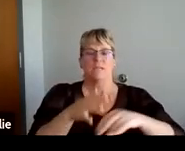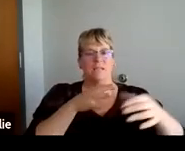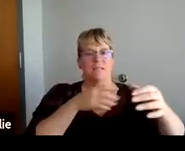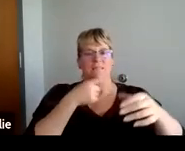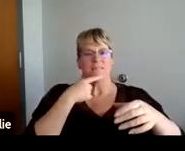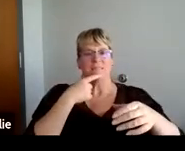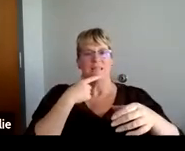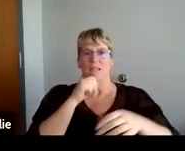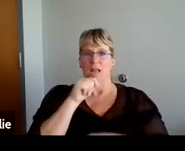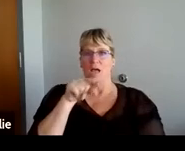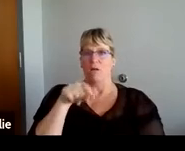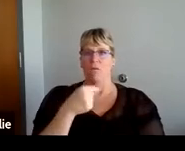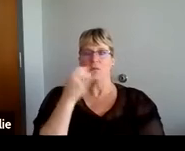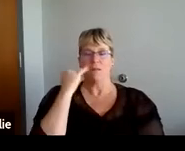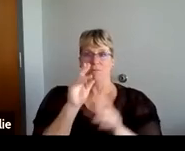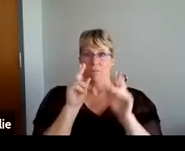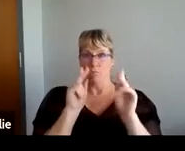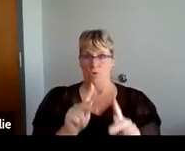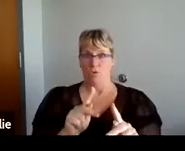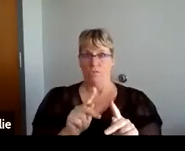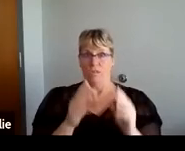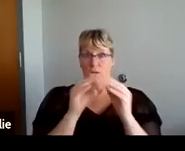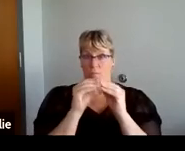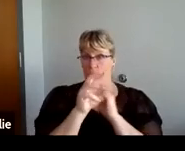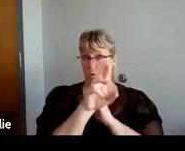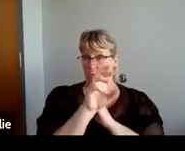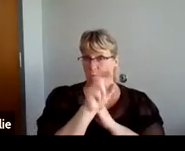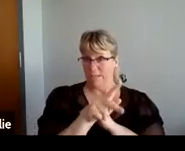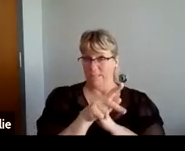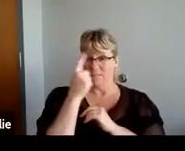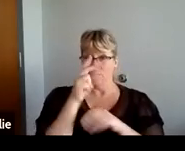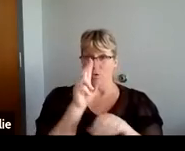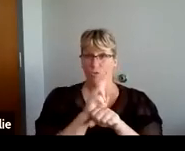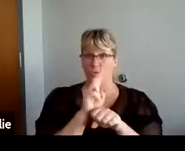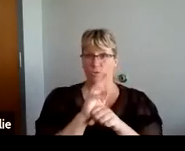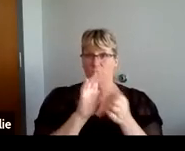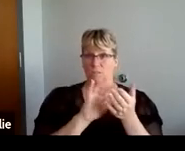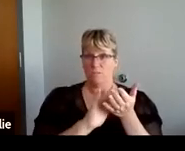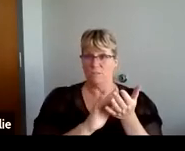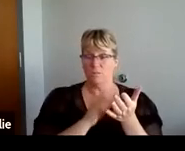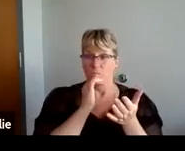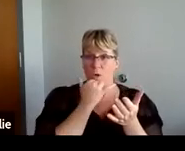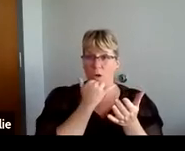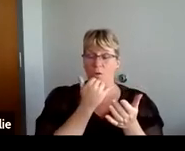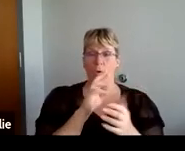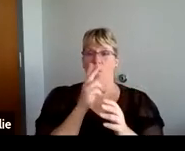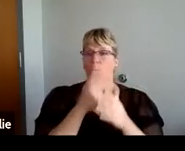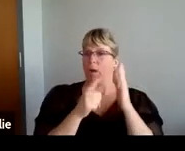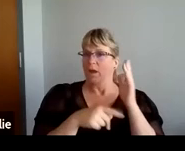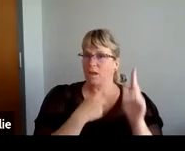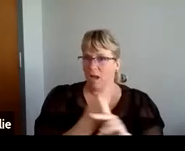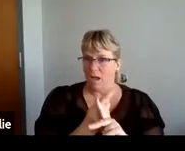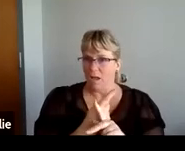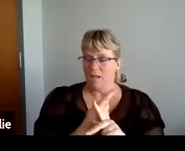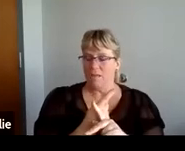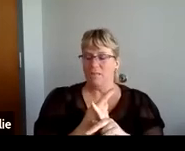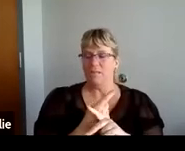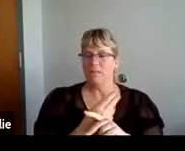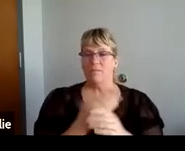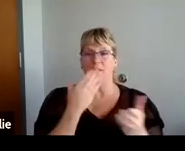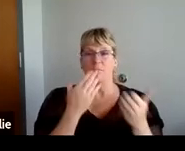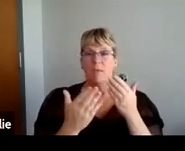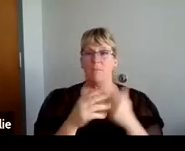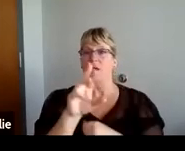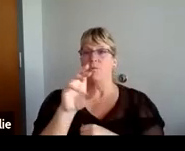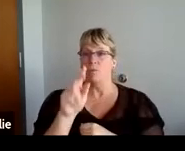not only if the person is at more risk for a substance use disorder or what type of substance use disorder they may be at